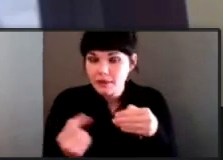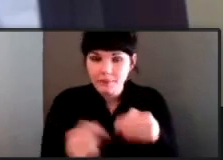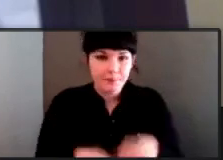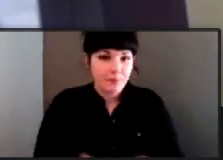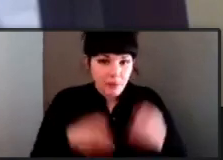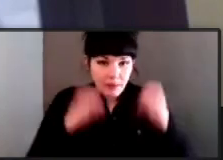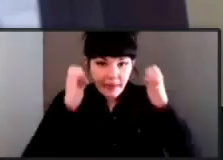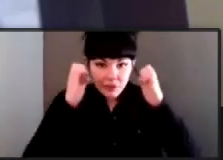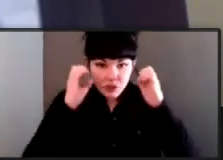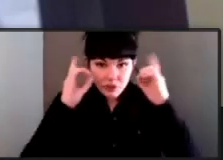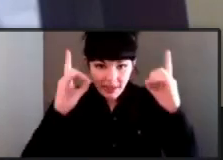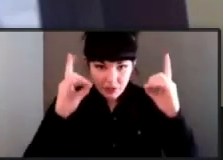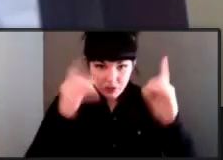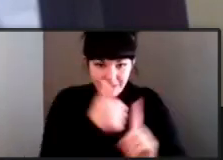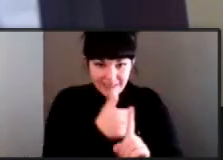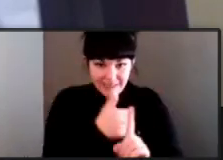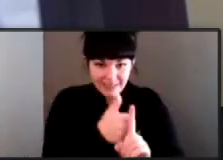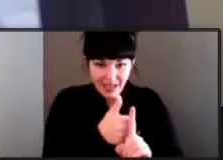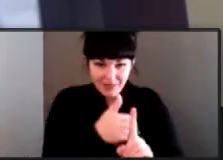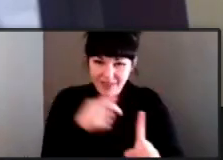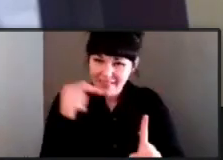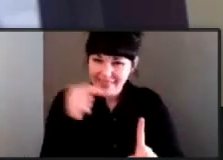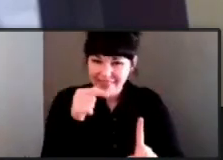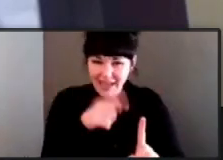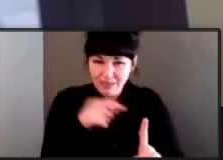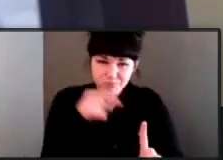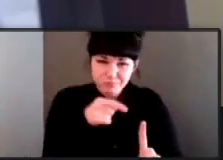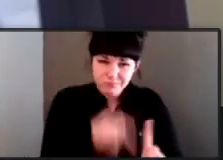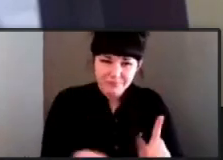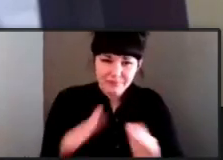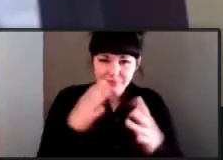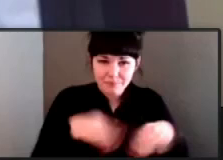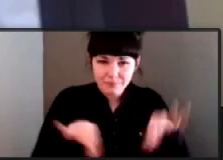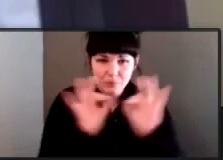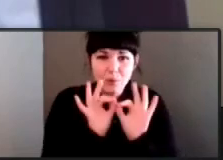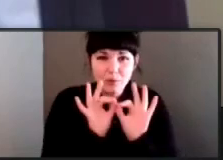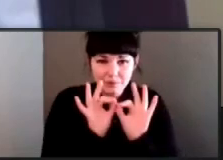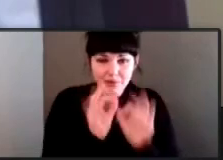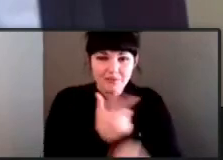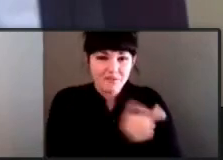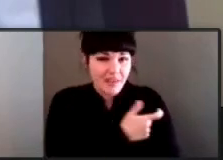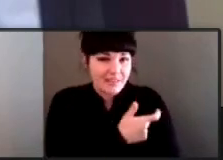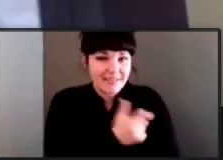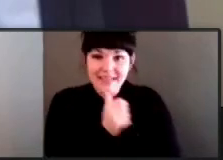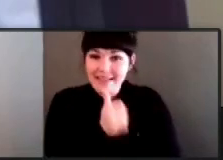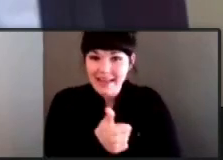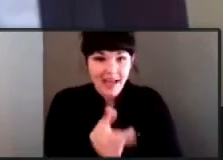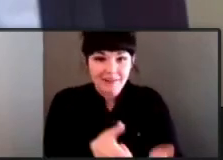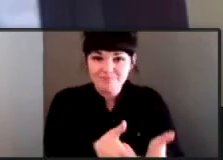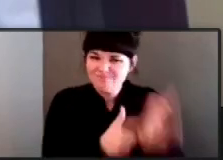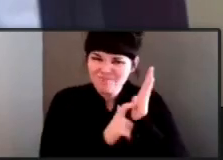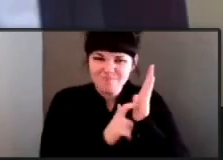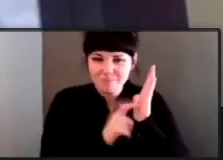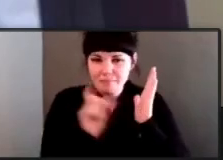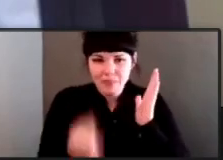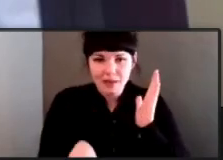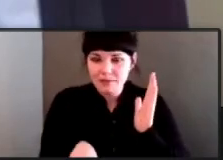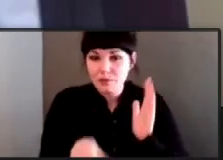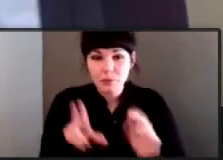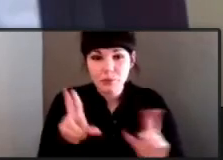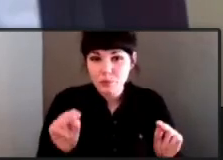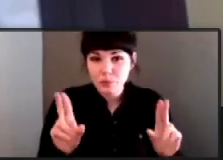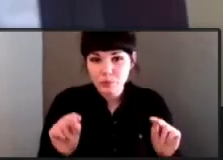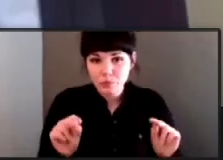vaccine isn't a mandate. It is a provision that's provided for those who feel comfortable with getting